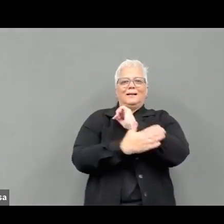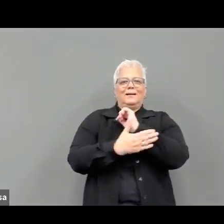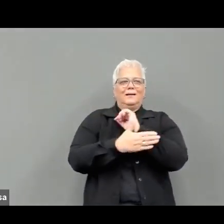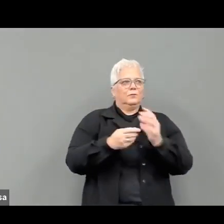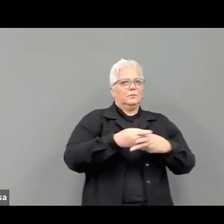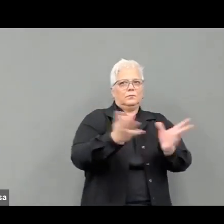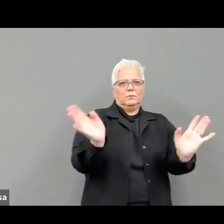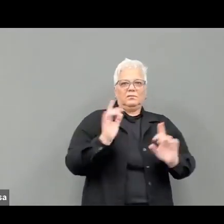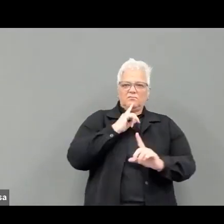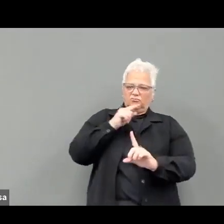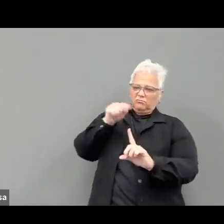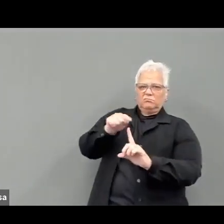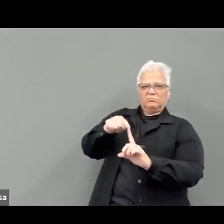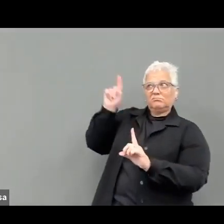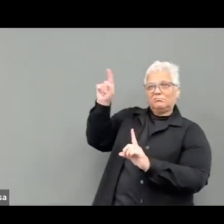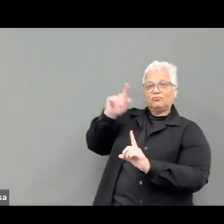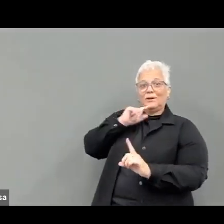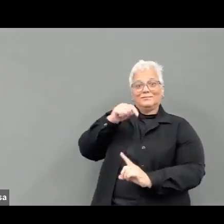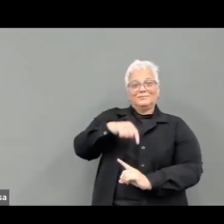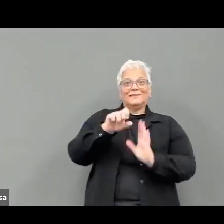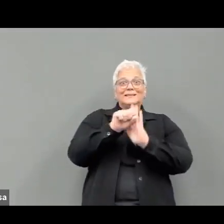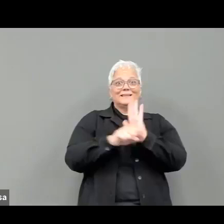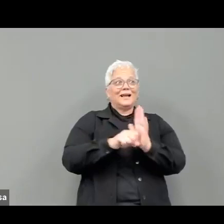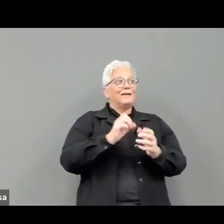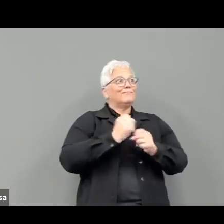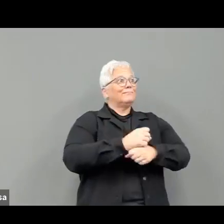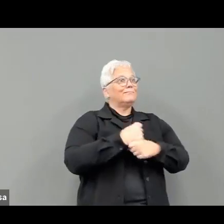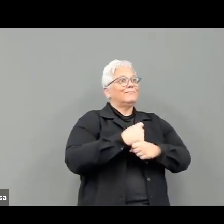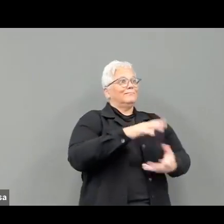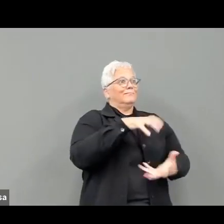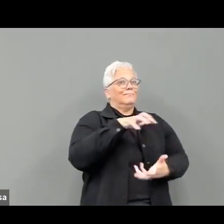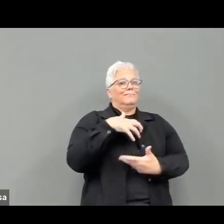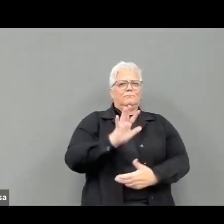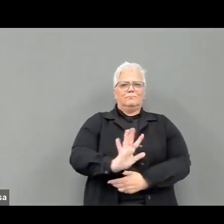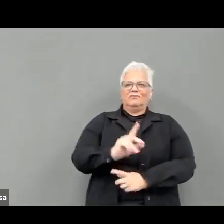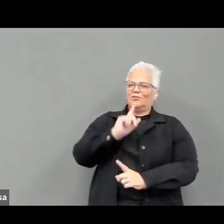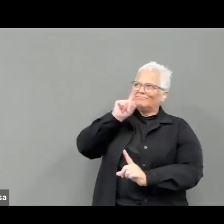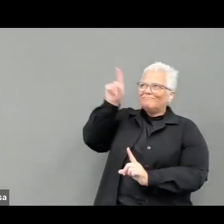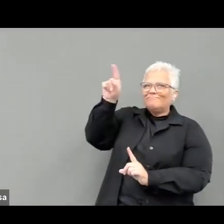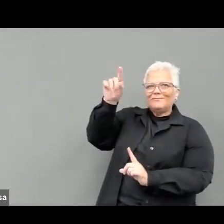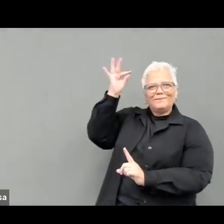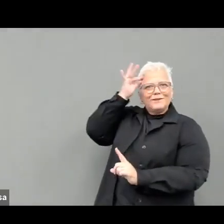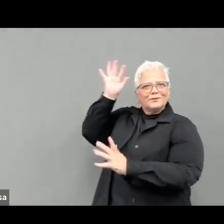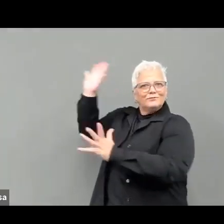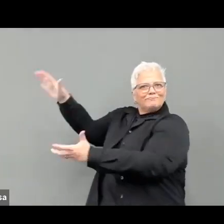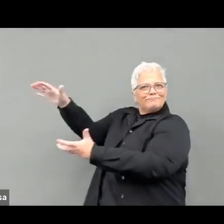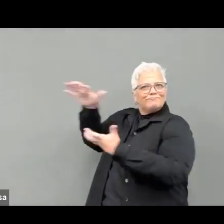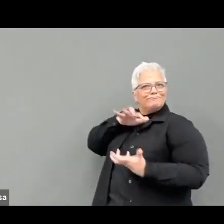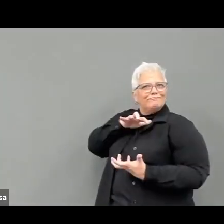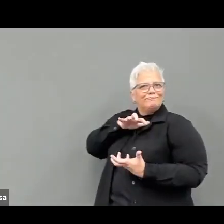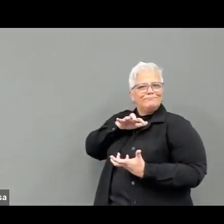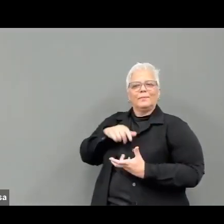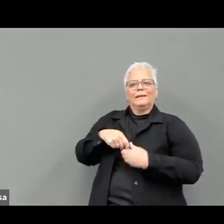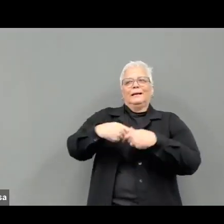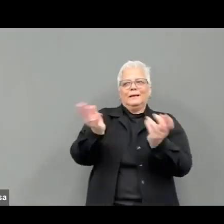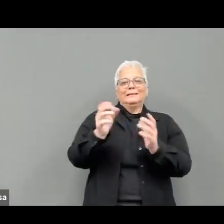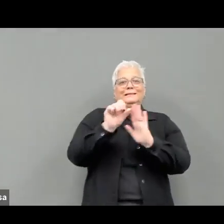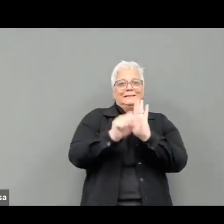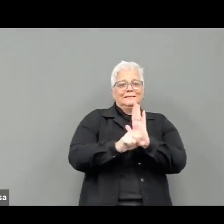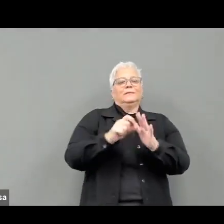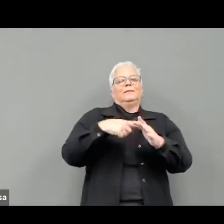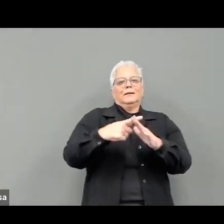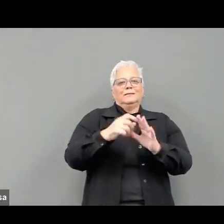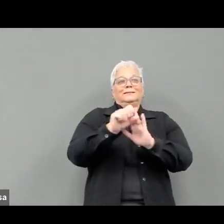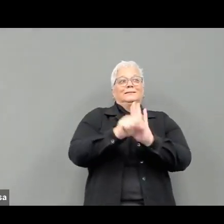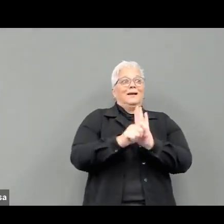and federal officials, which will further increase access to vaccine. That pod will have a goal of at least 6,000 vaccines administered